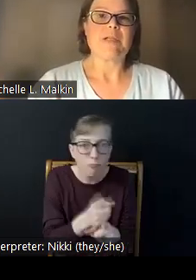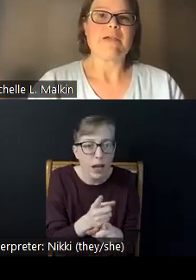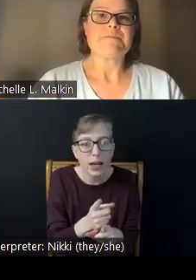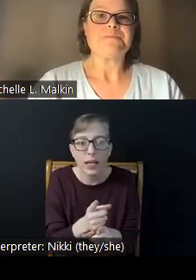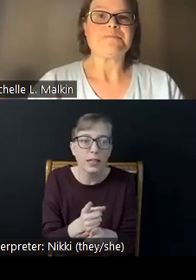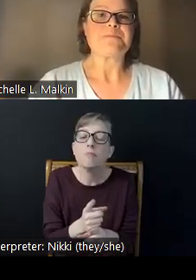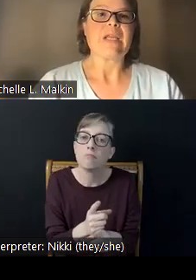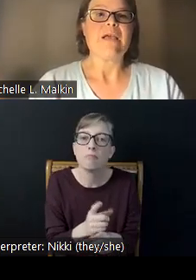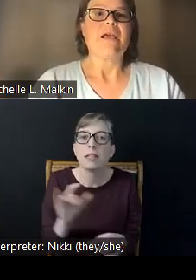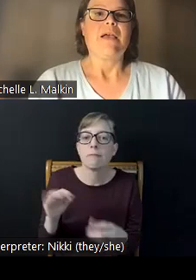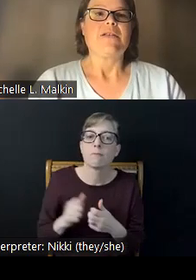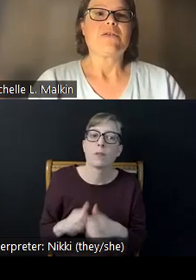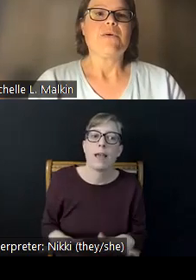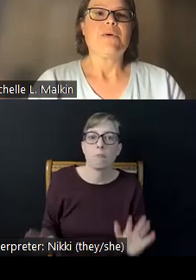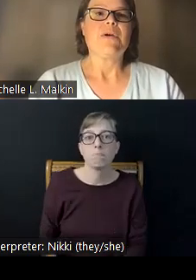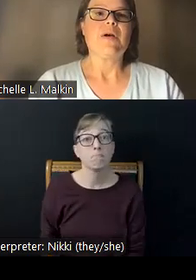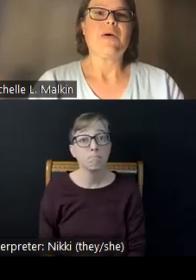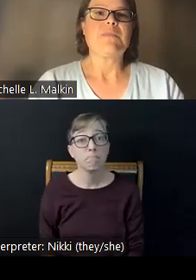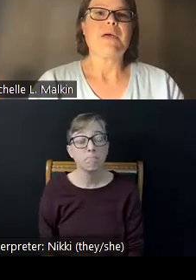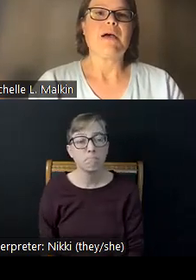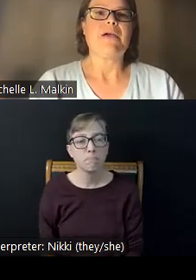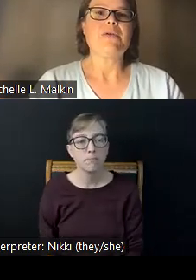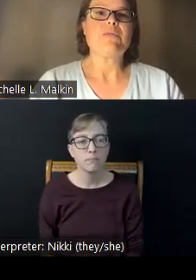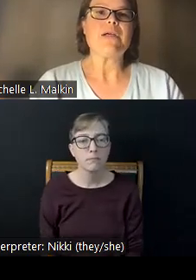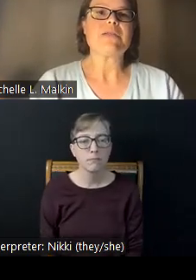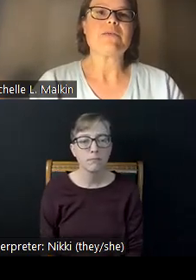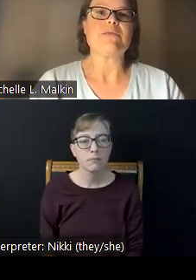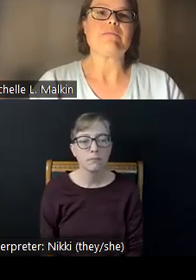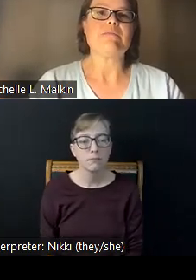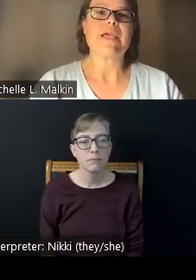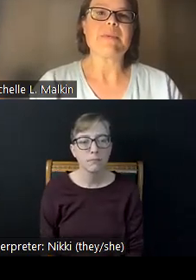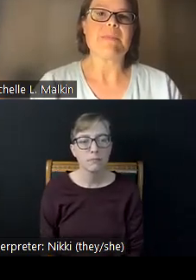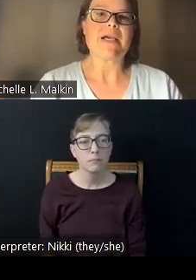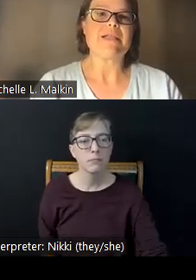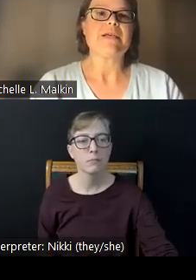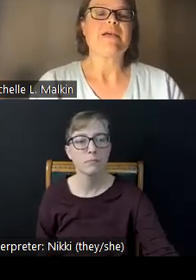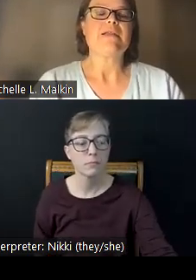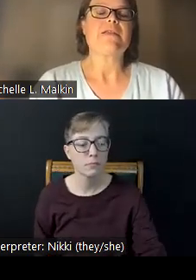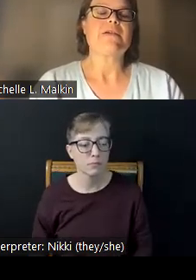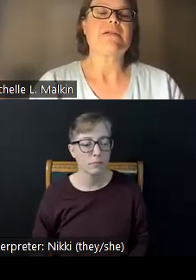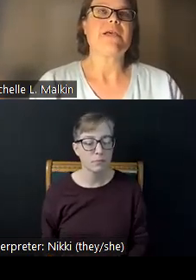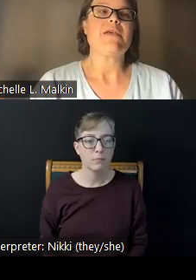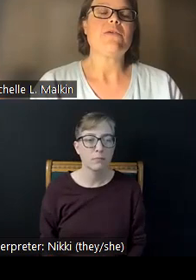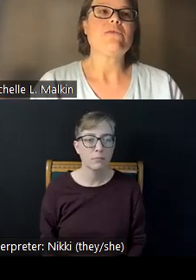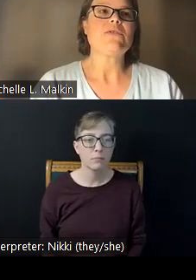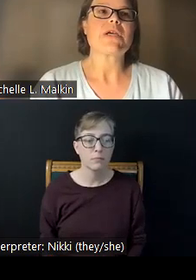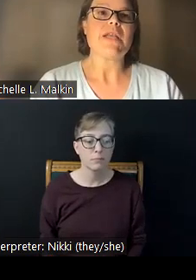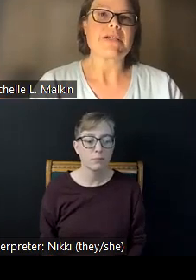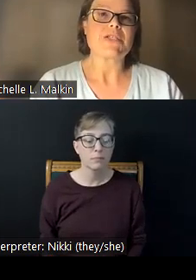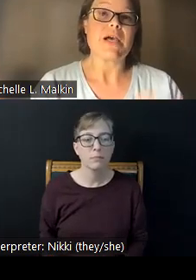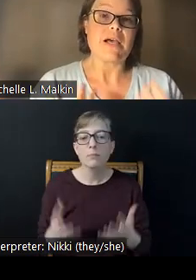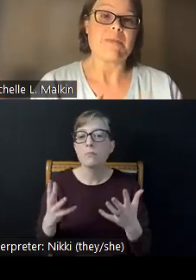with gambling. And so I always want to keep in mind that there is a